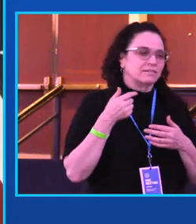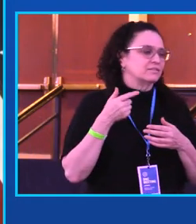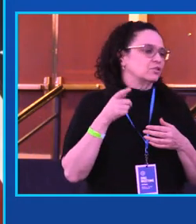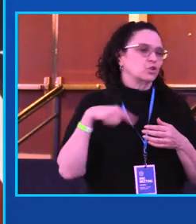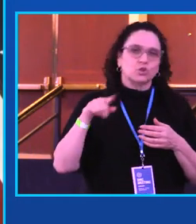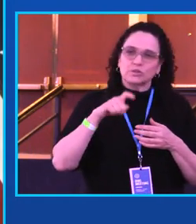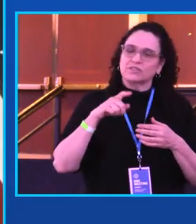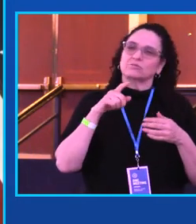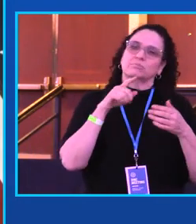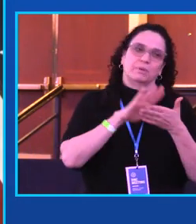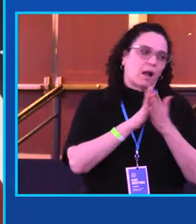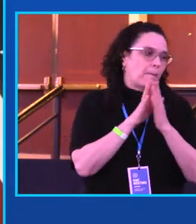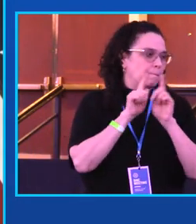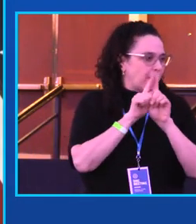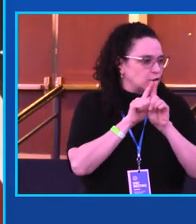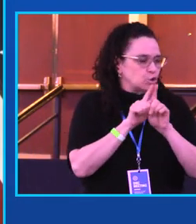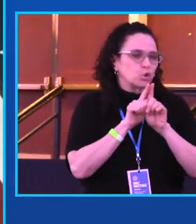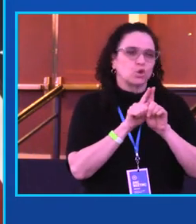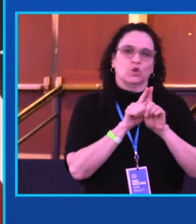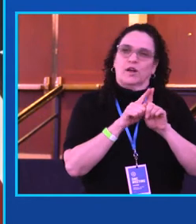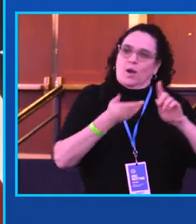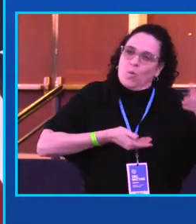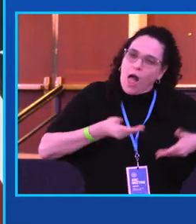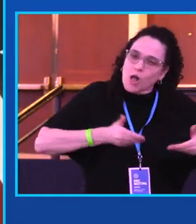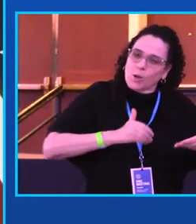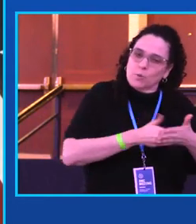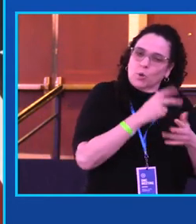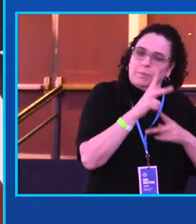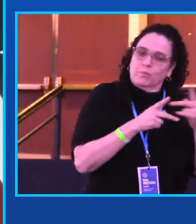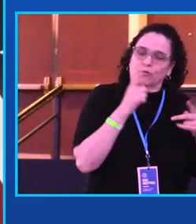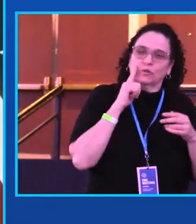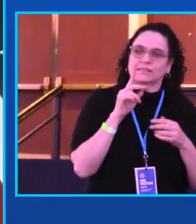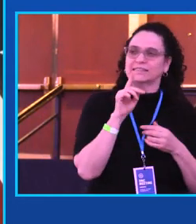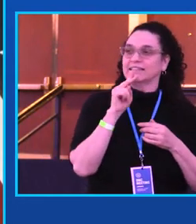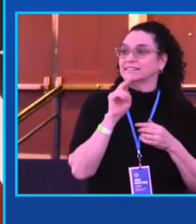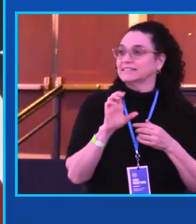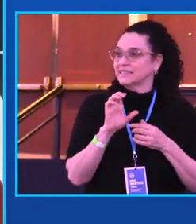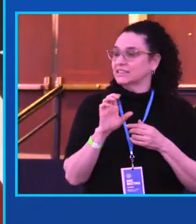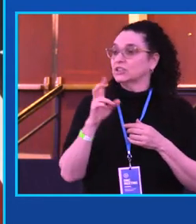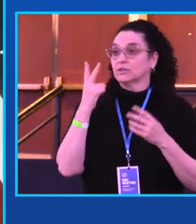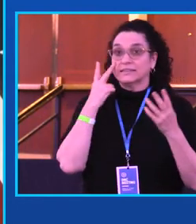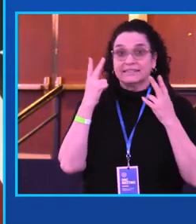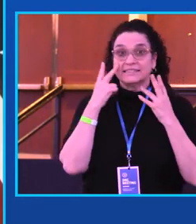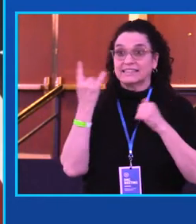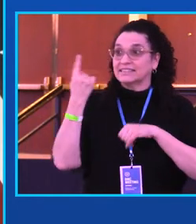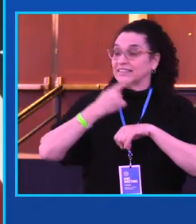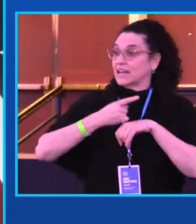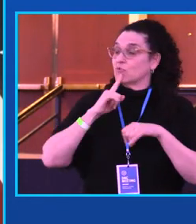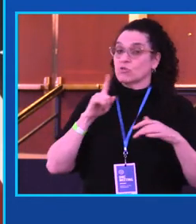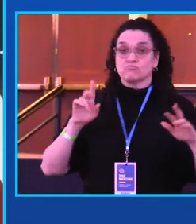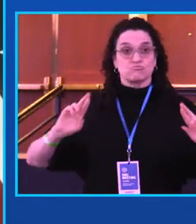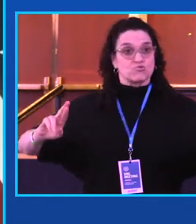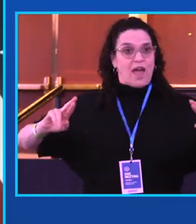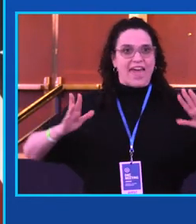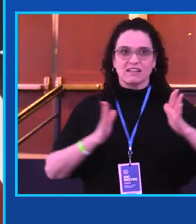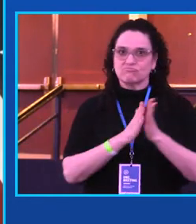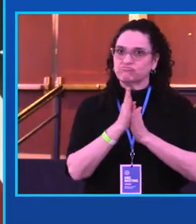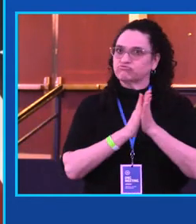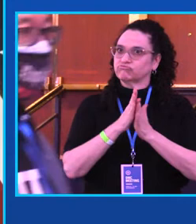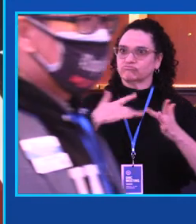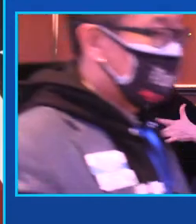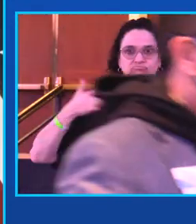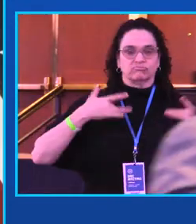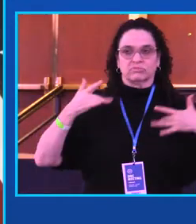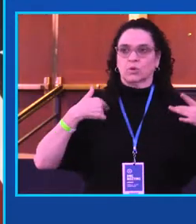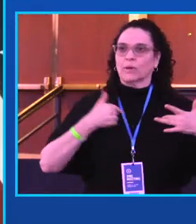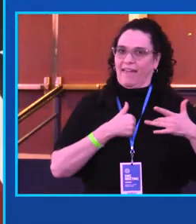people to the DNC. But Mr. Chairman, as we can see from across the room today, we are fired up and ready to go, and we do indeed have a